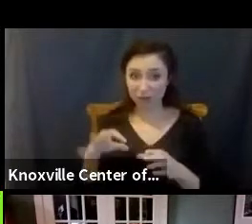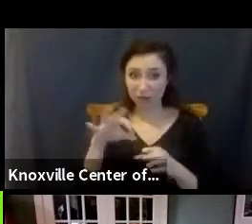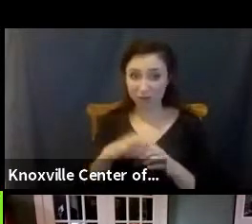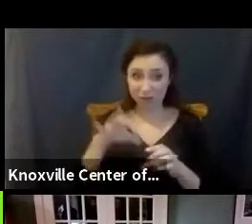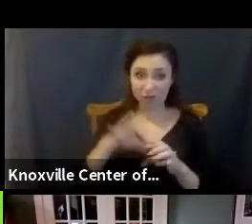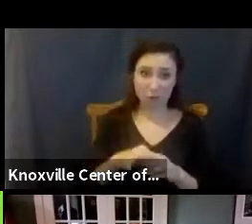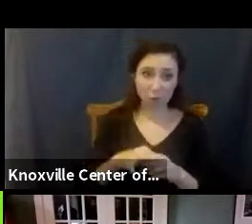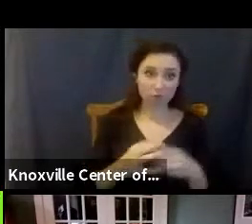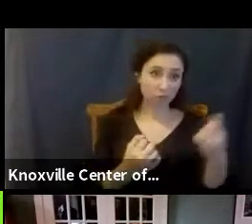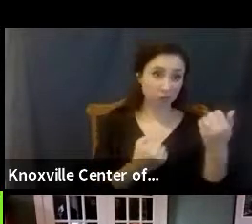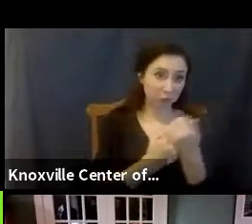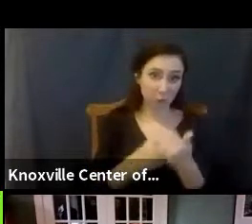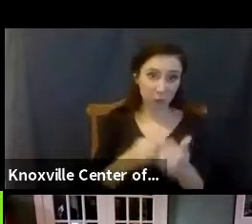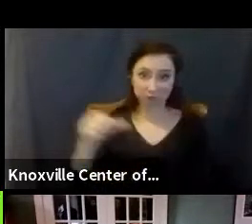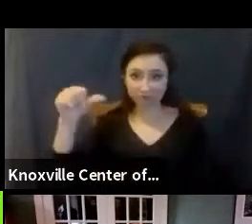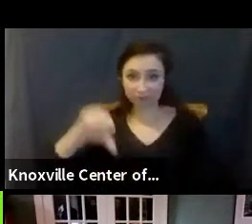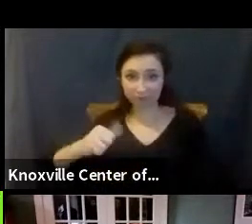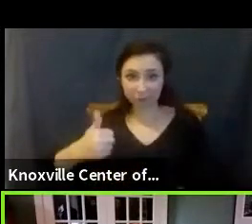down on